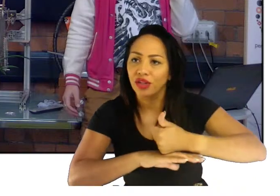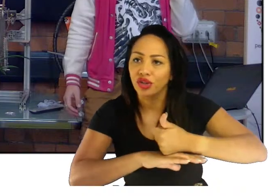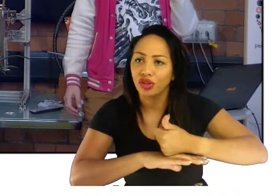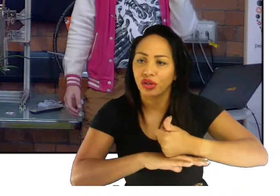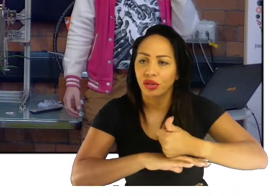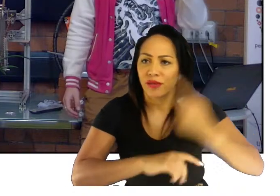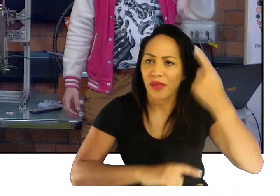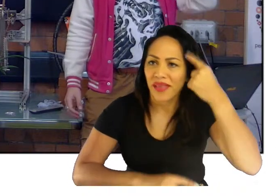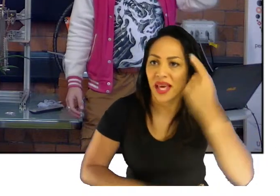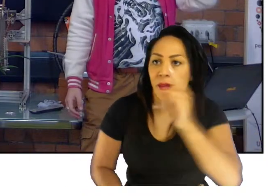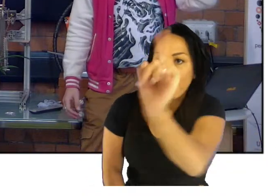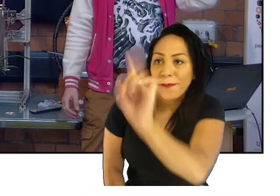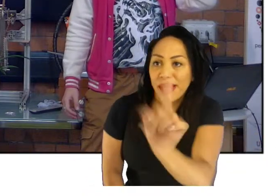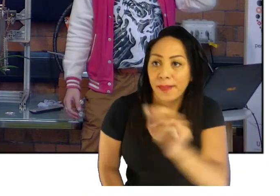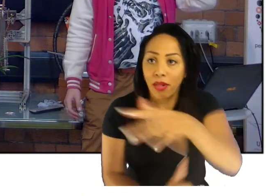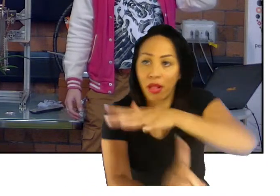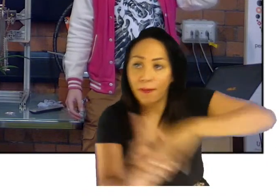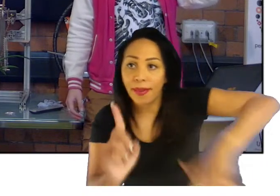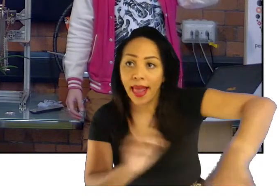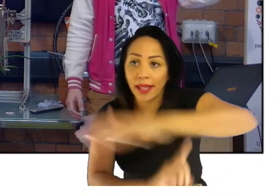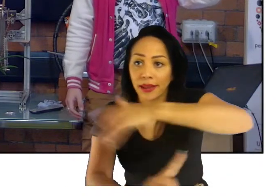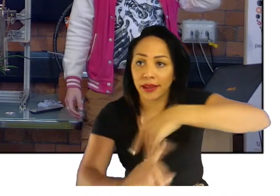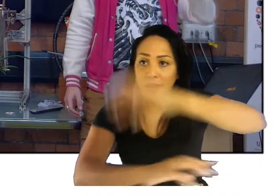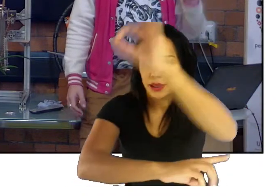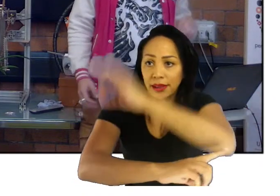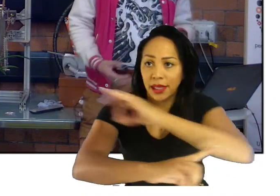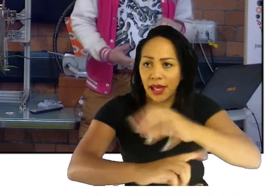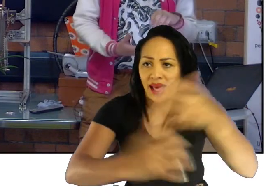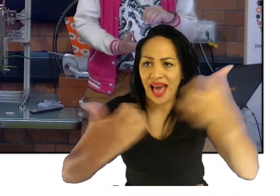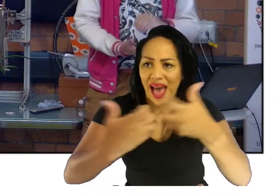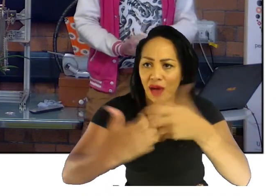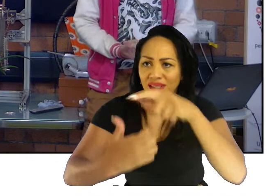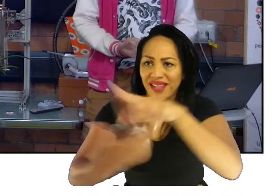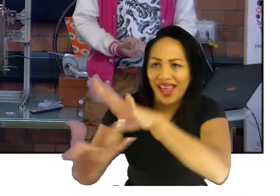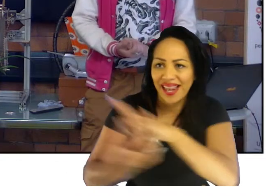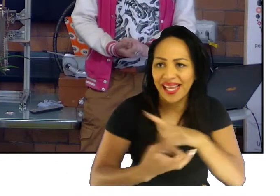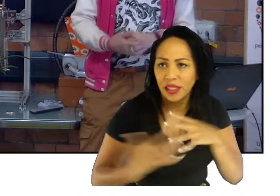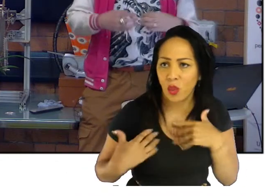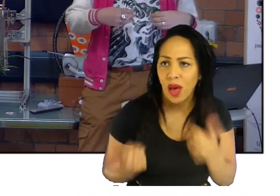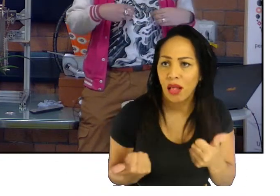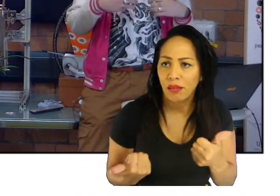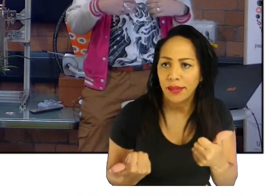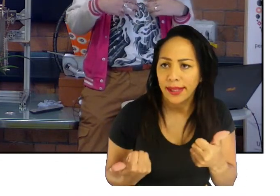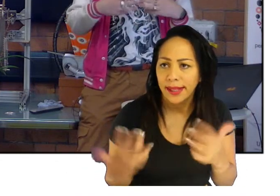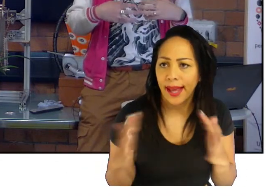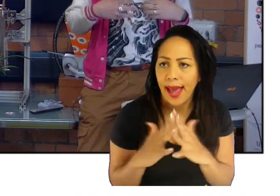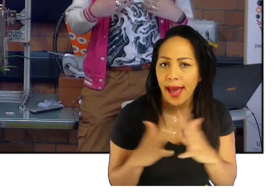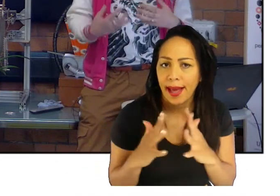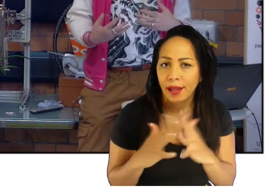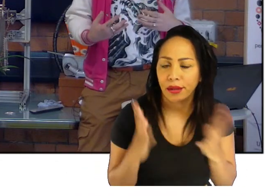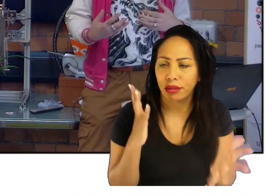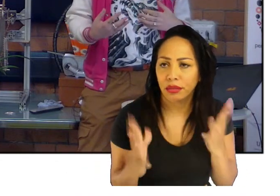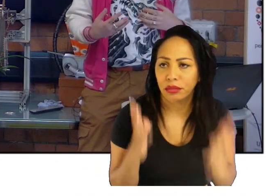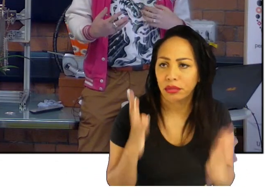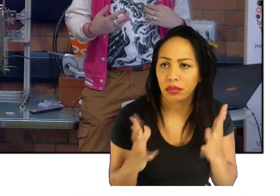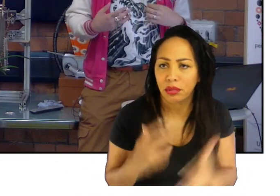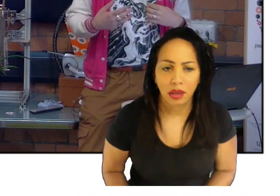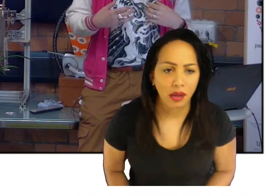design space, how do we work that into well-being? I guess so that I